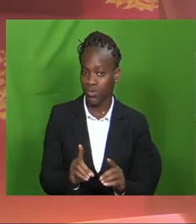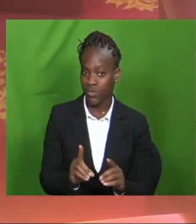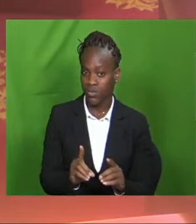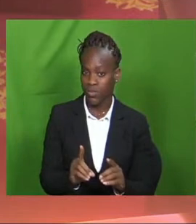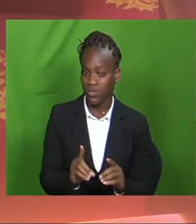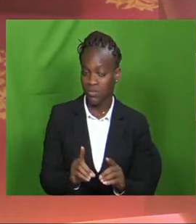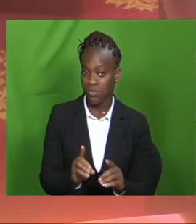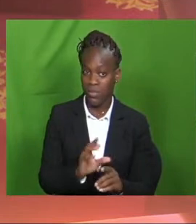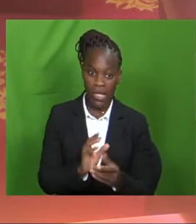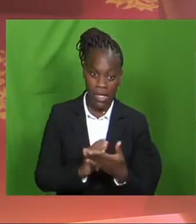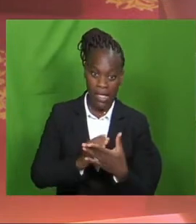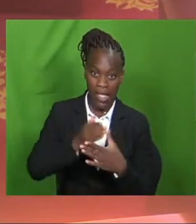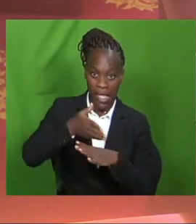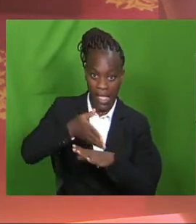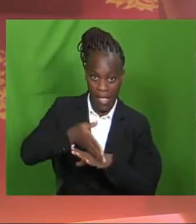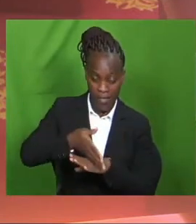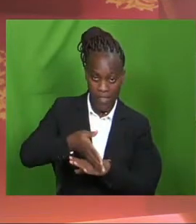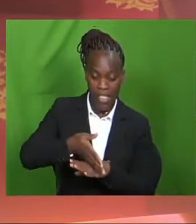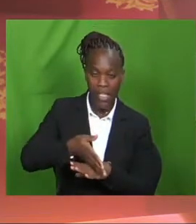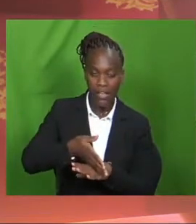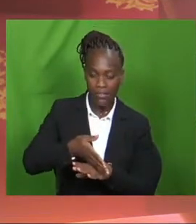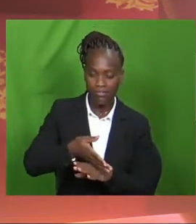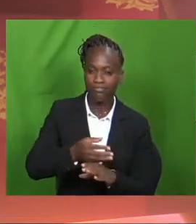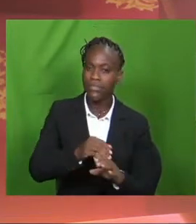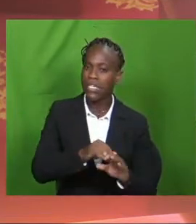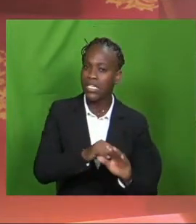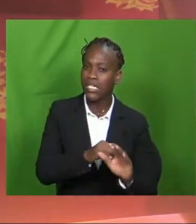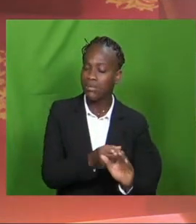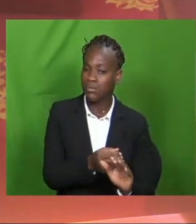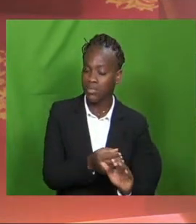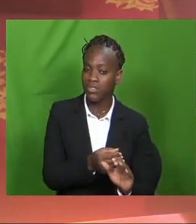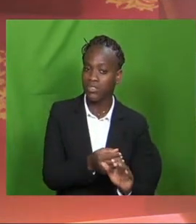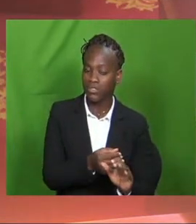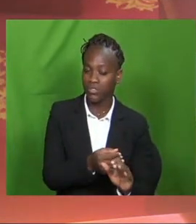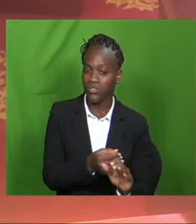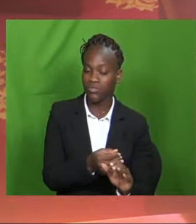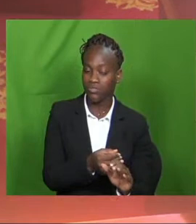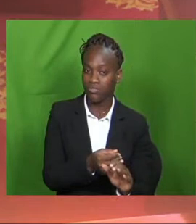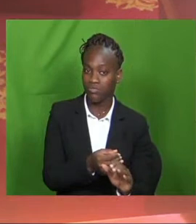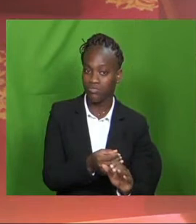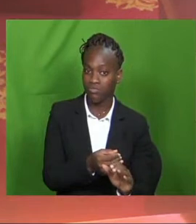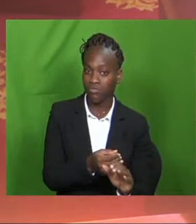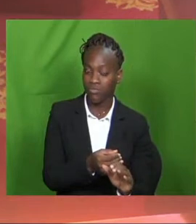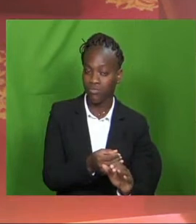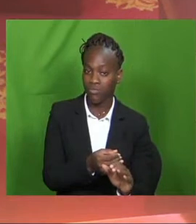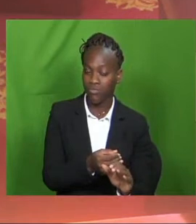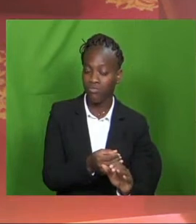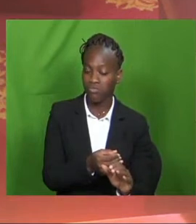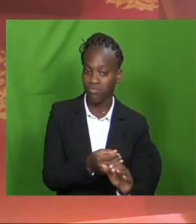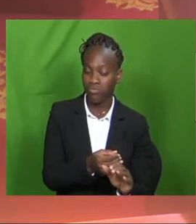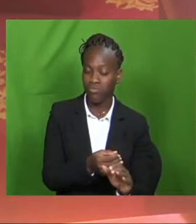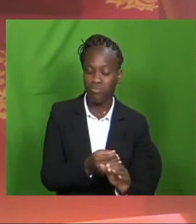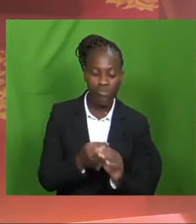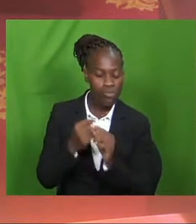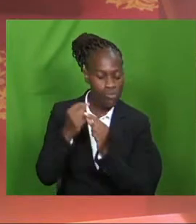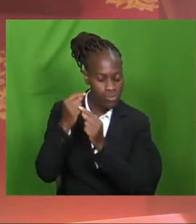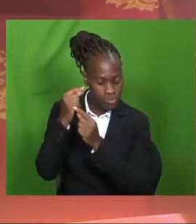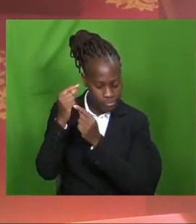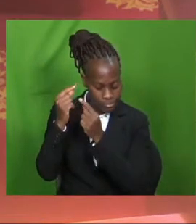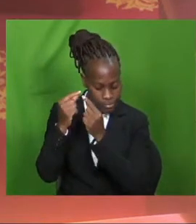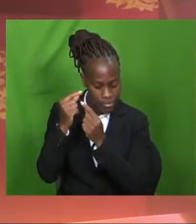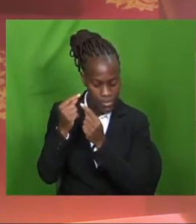thereafter. The implementation of the intervention, Mr. Speaker, will, however, be considered under the